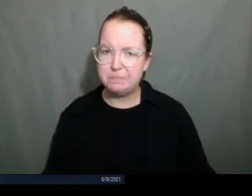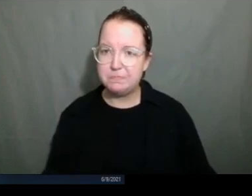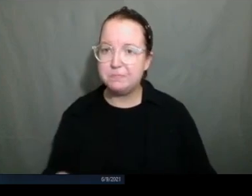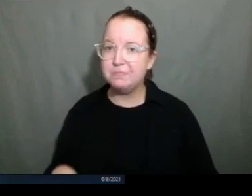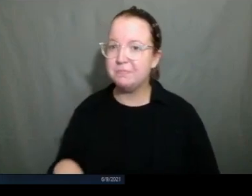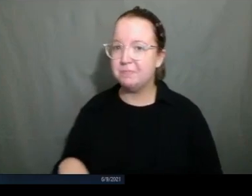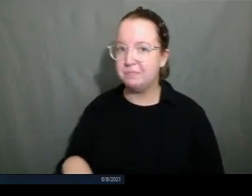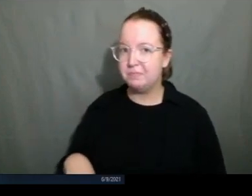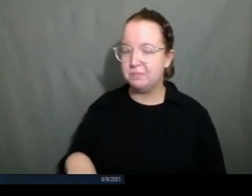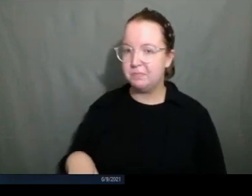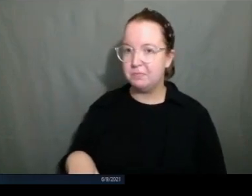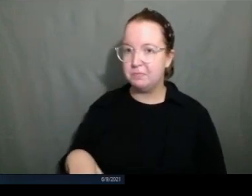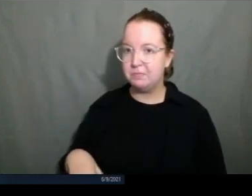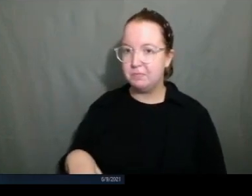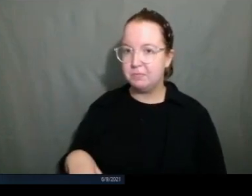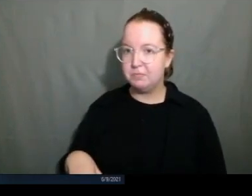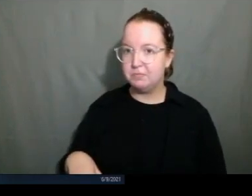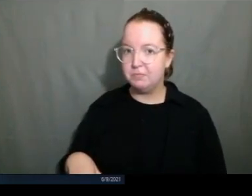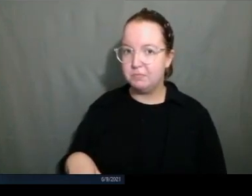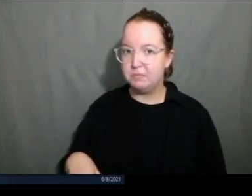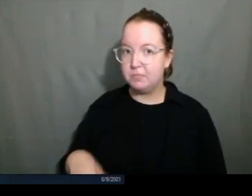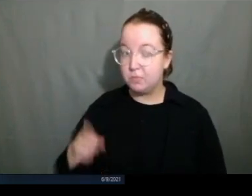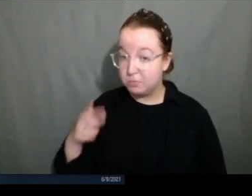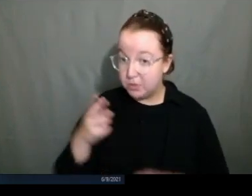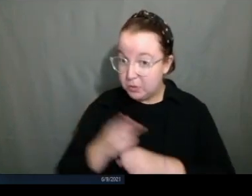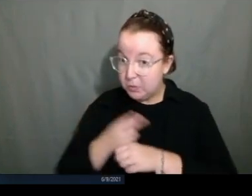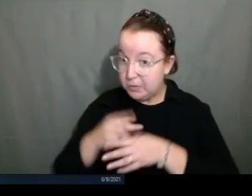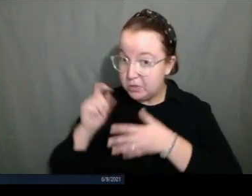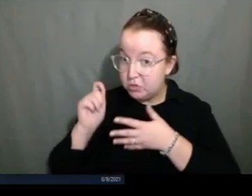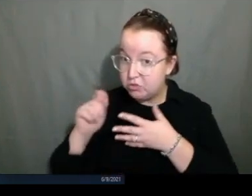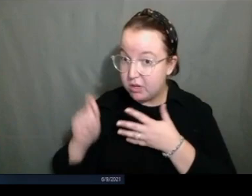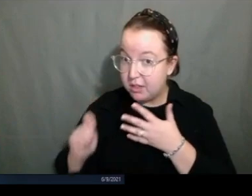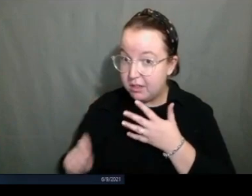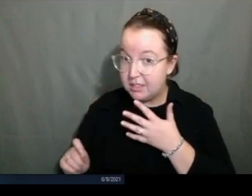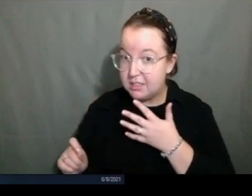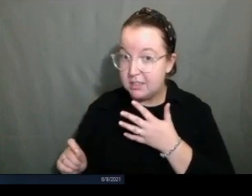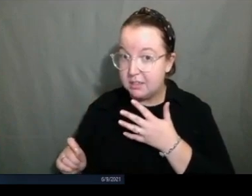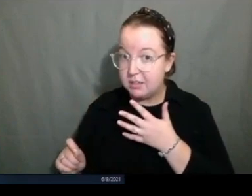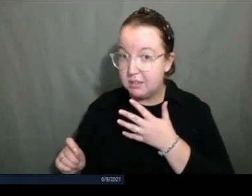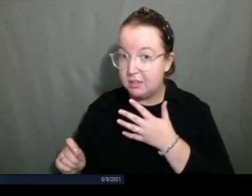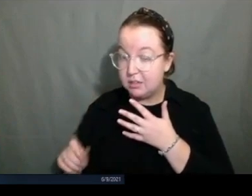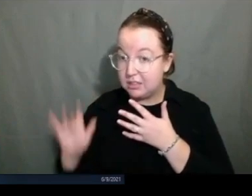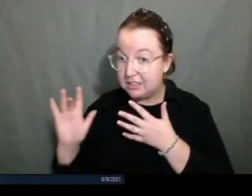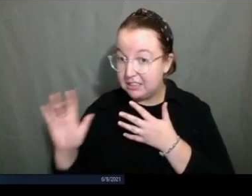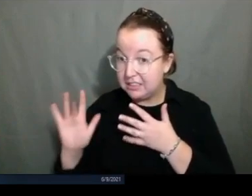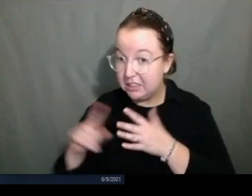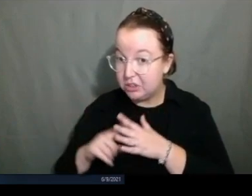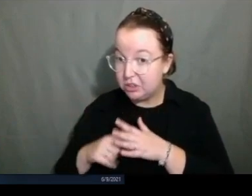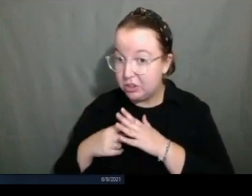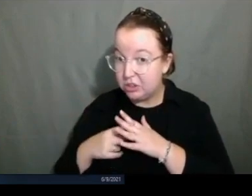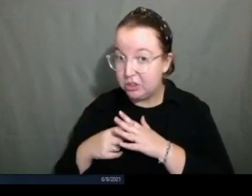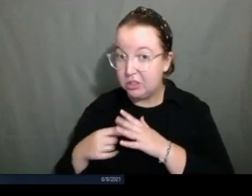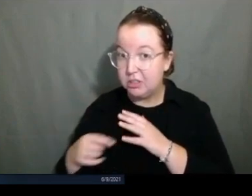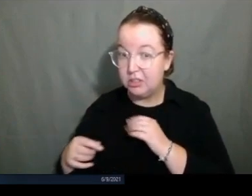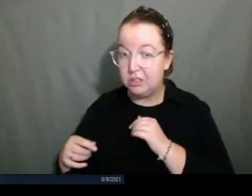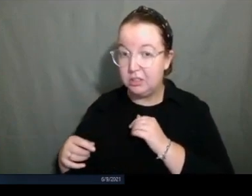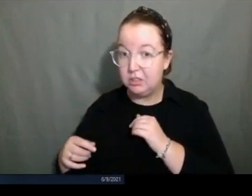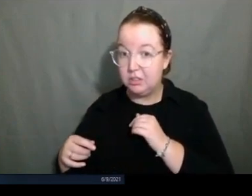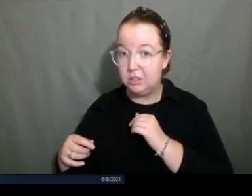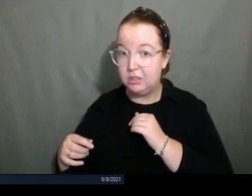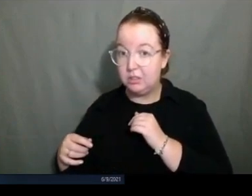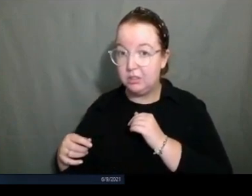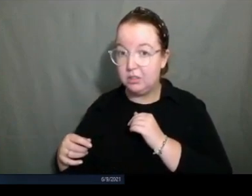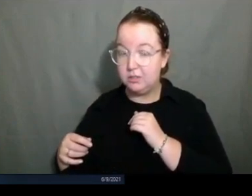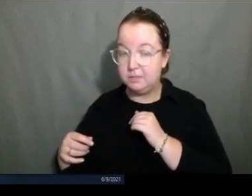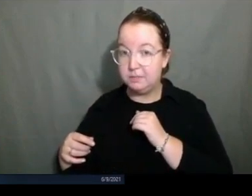the checklist, are you going into the checklist and then clicking start? Yeah, I was clicking on the